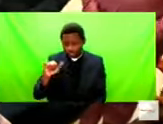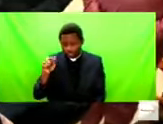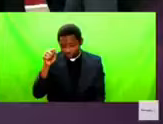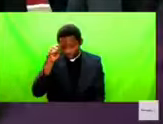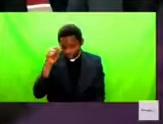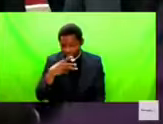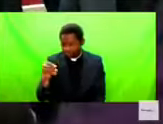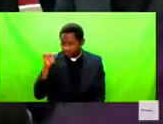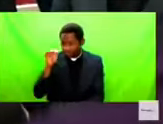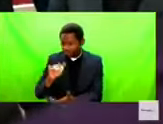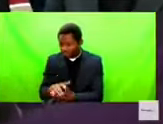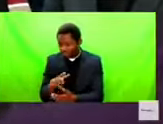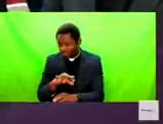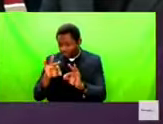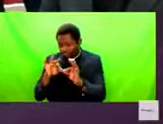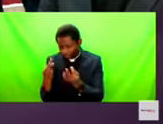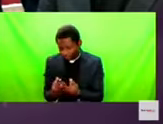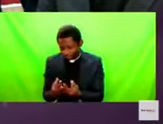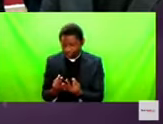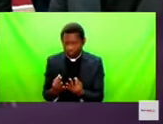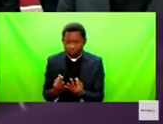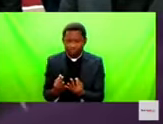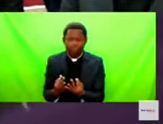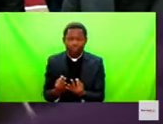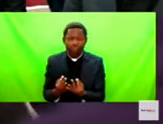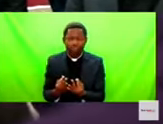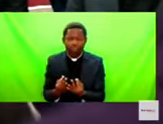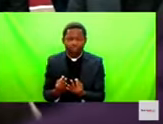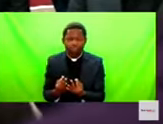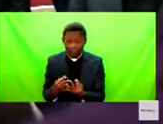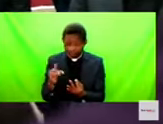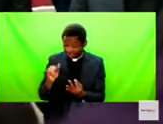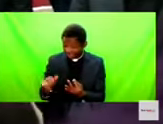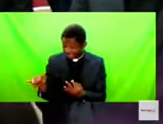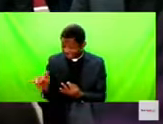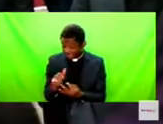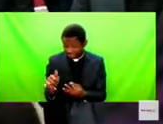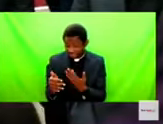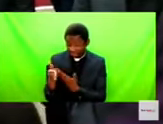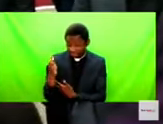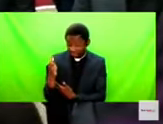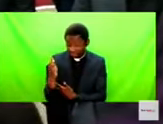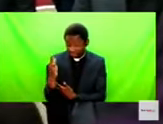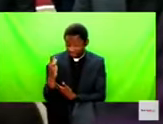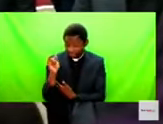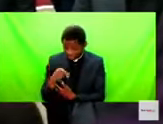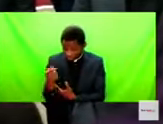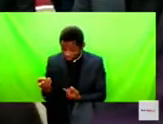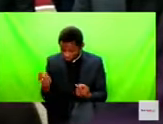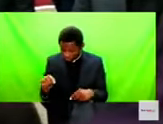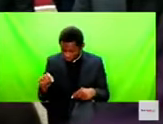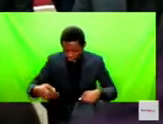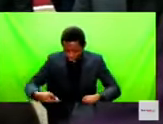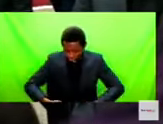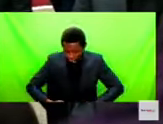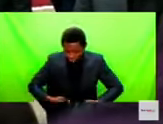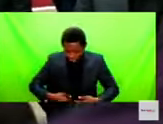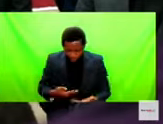Mavis ene ebusia Nyame dada na moye moja to mo na ye mo hu mo to